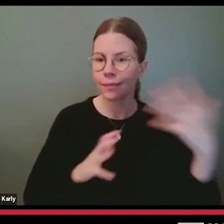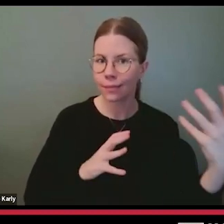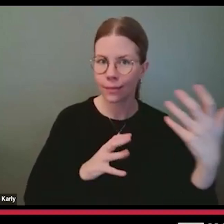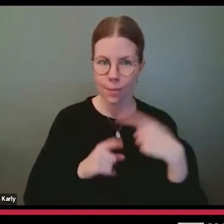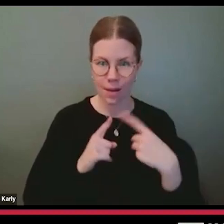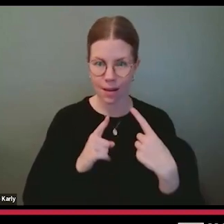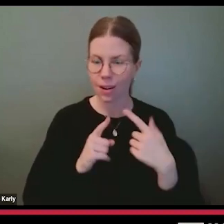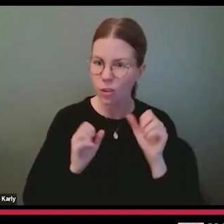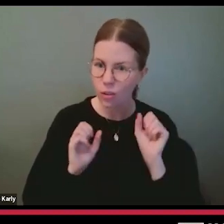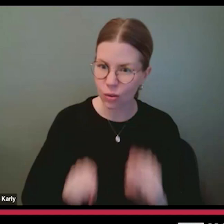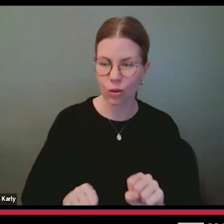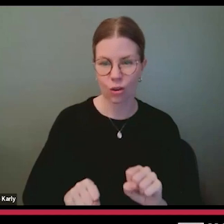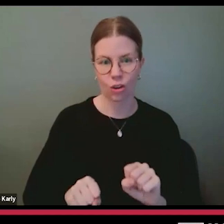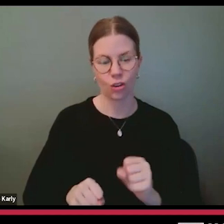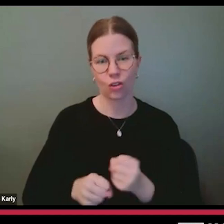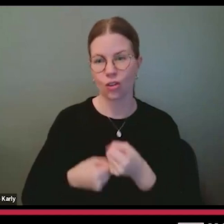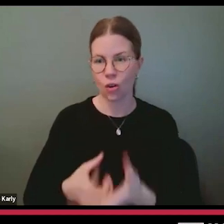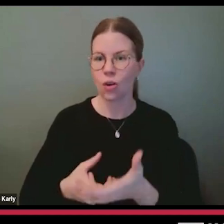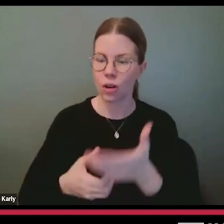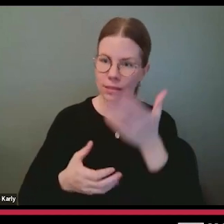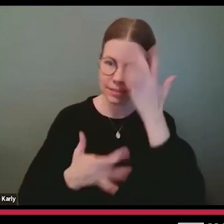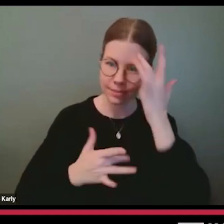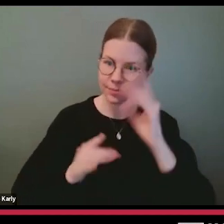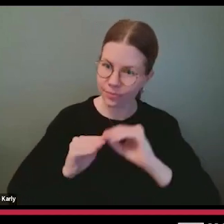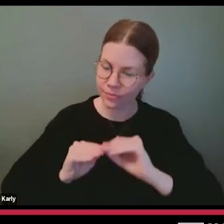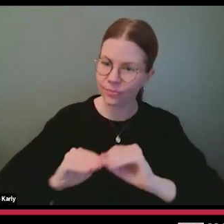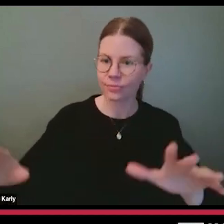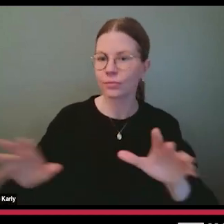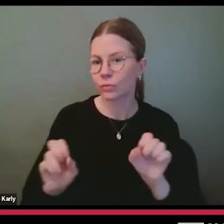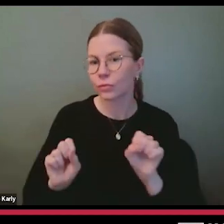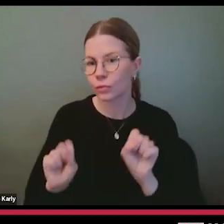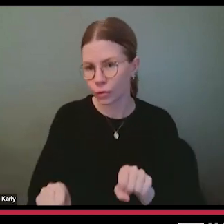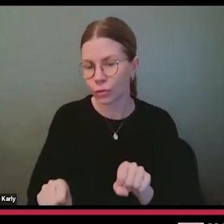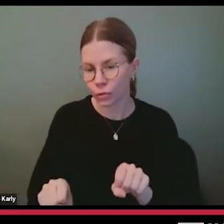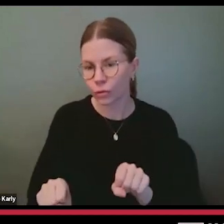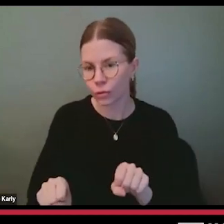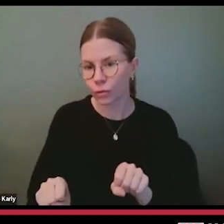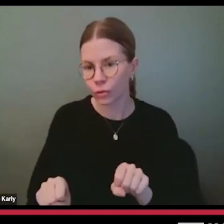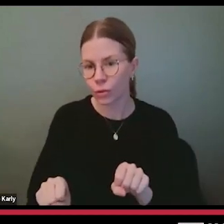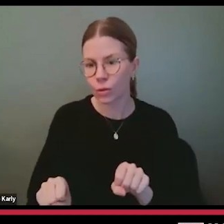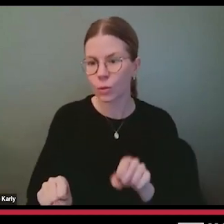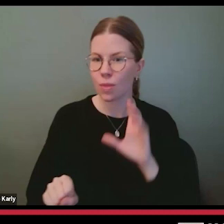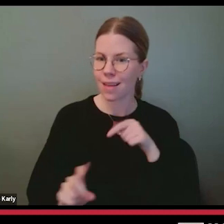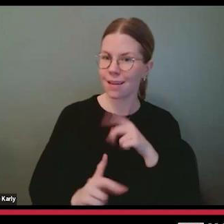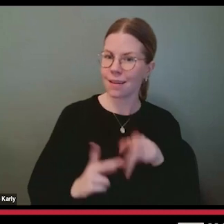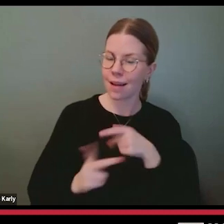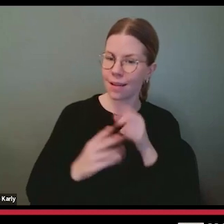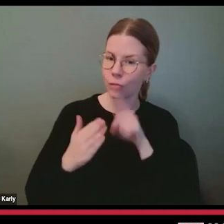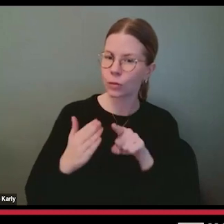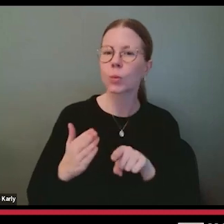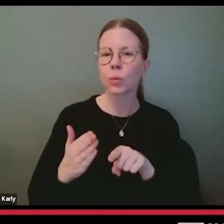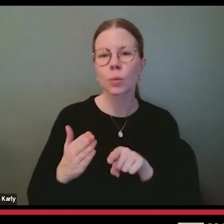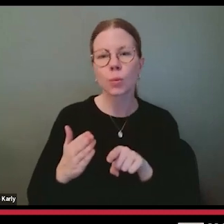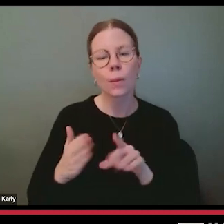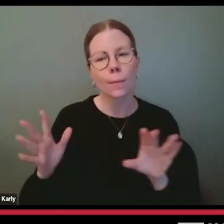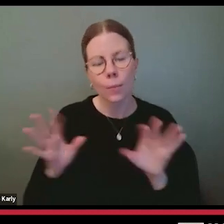case. And that type of research needs a very different level of scrutiny, because wasting money is one